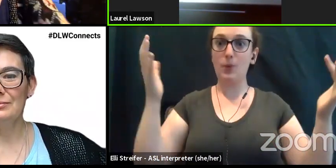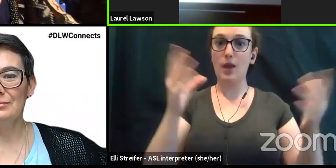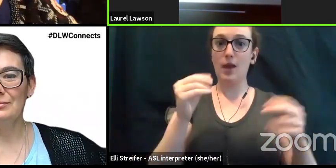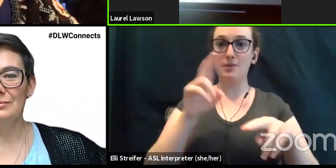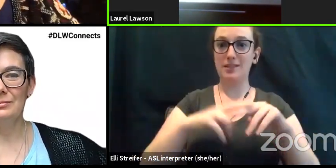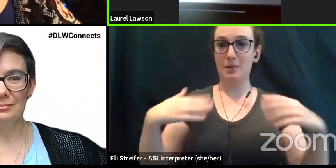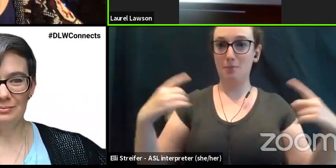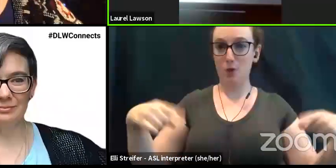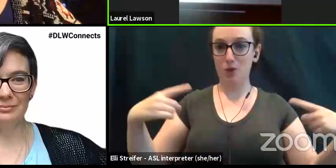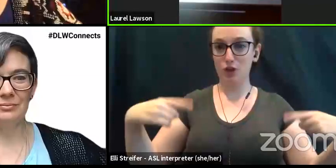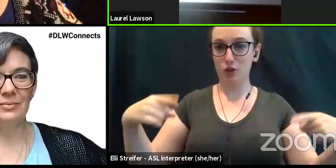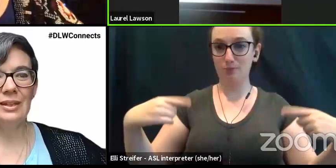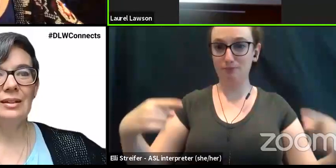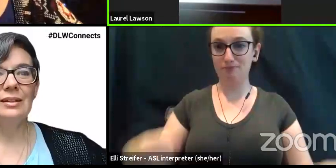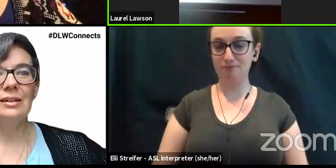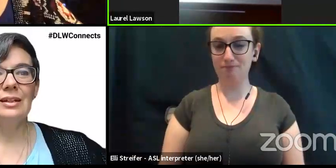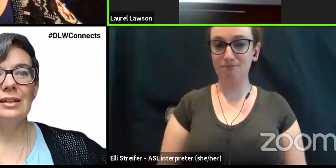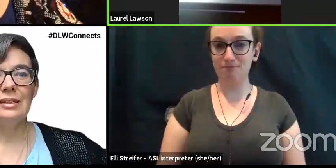wheelchair.